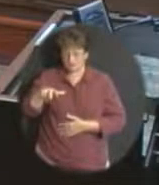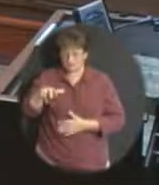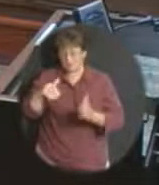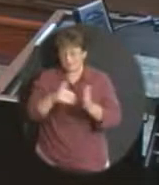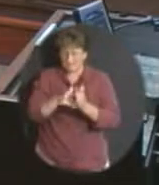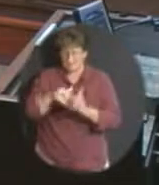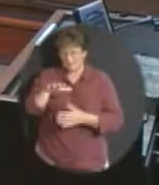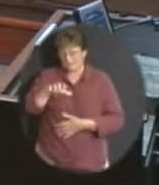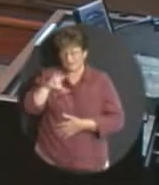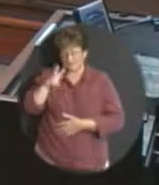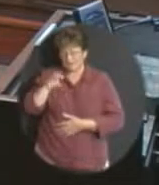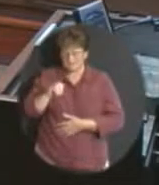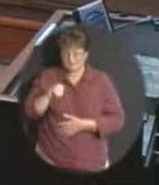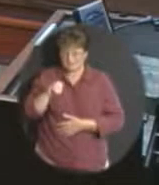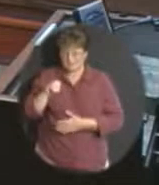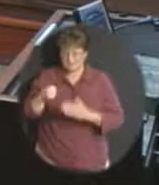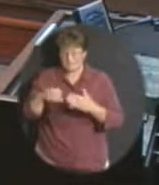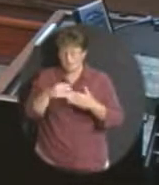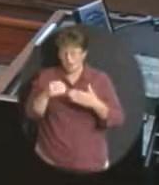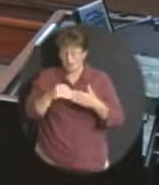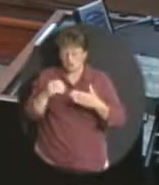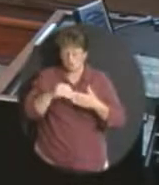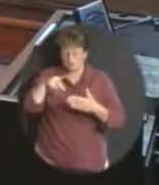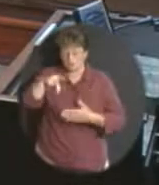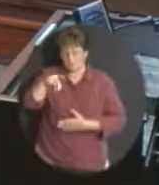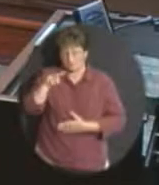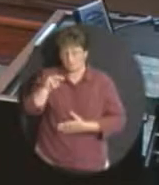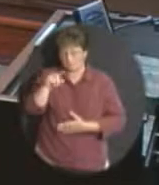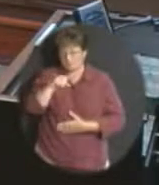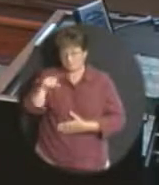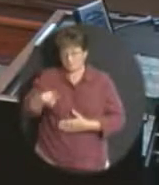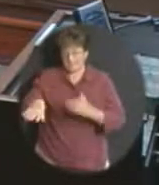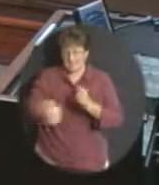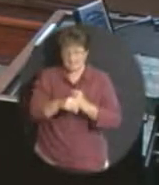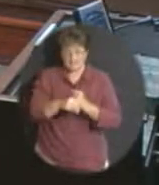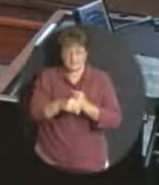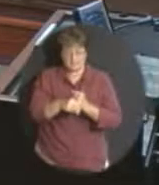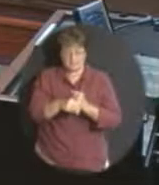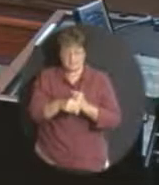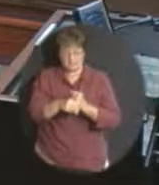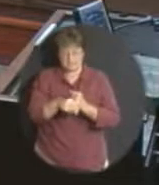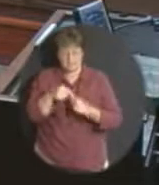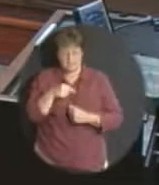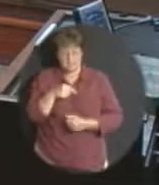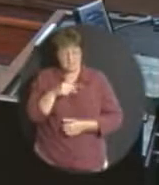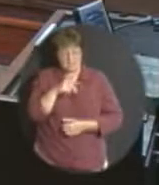$233,560 for PMZ installation. Second.